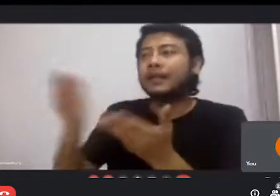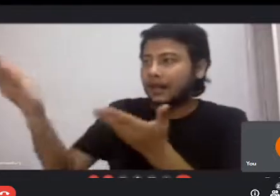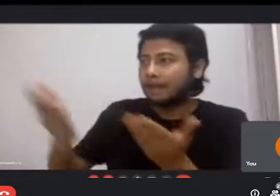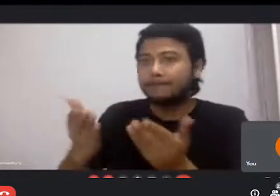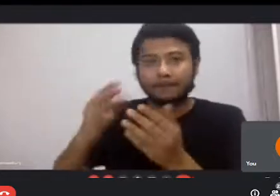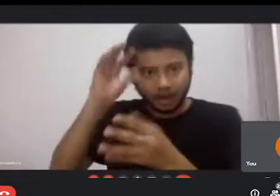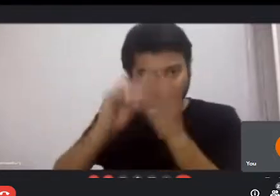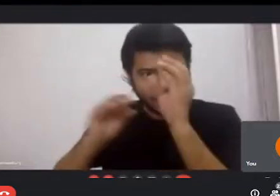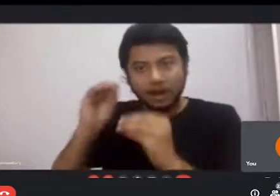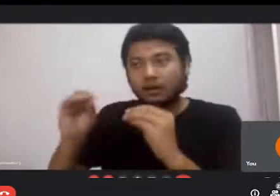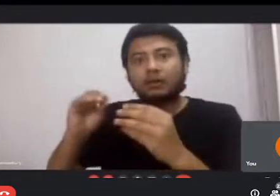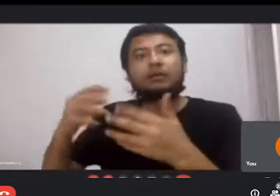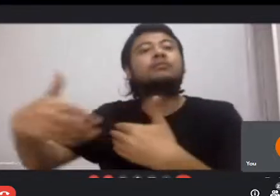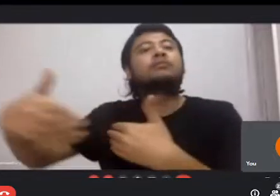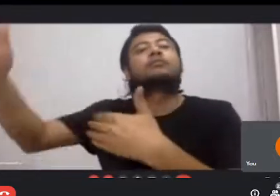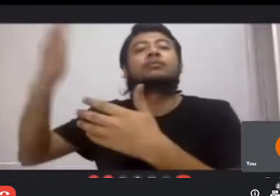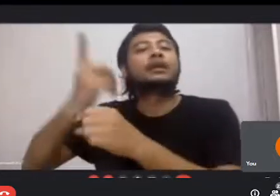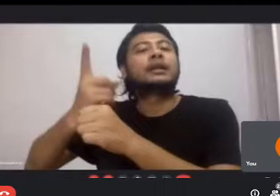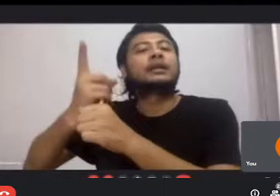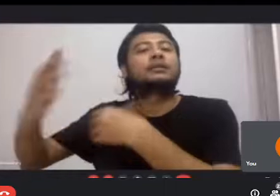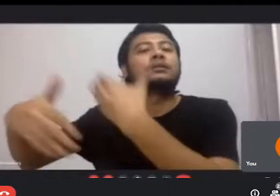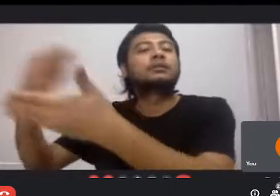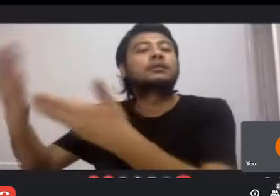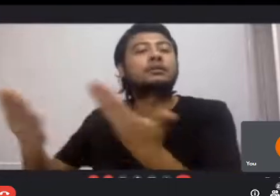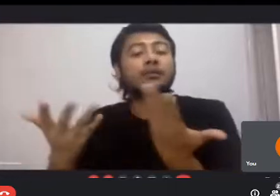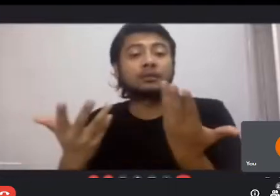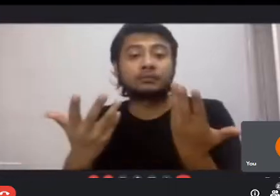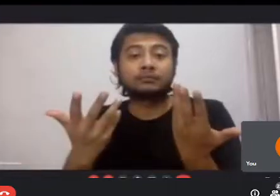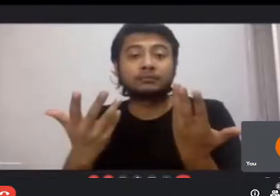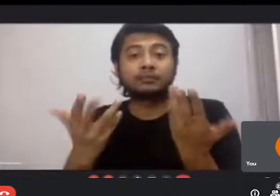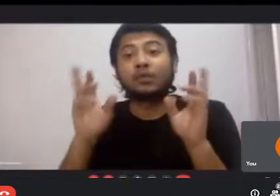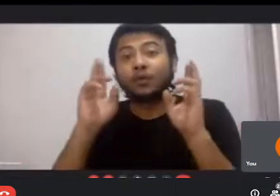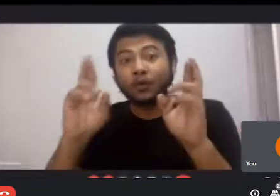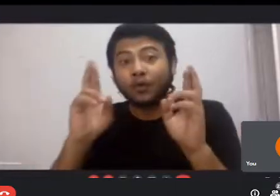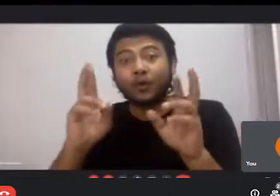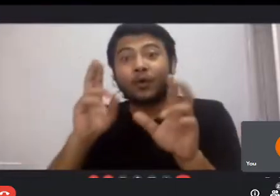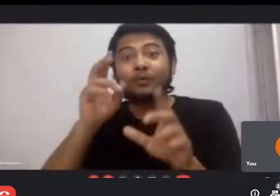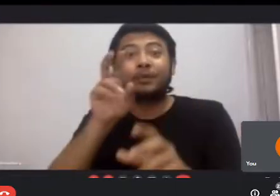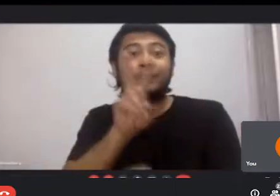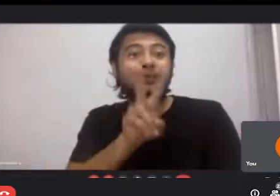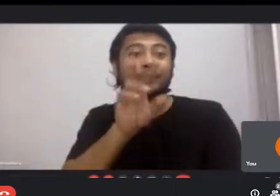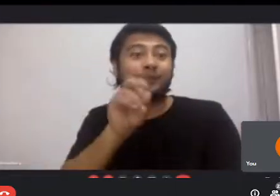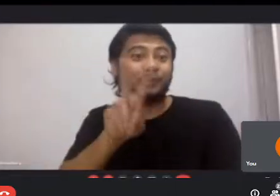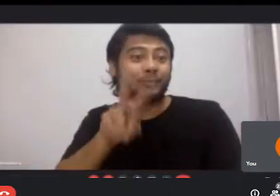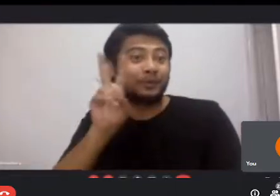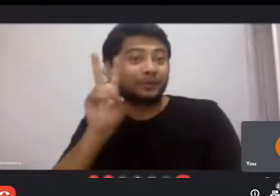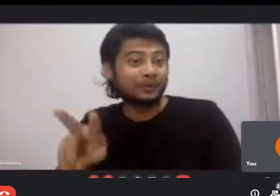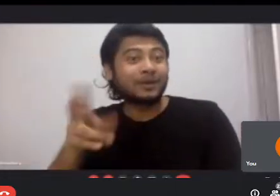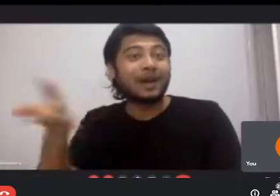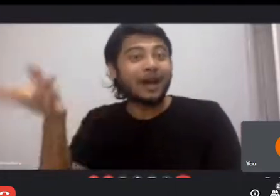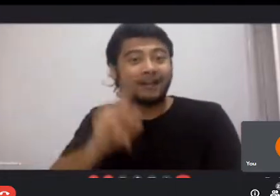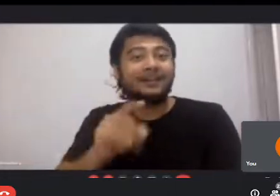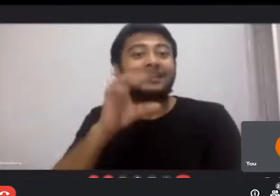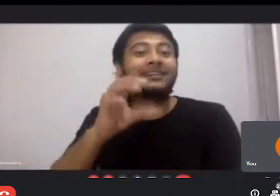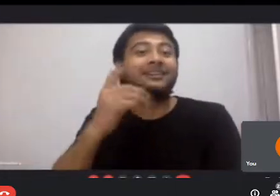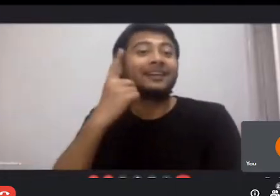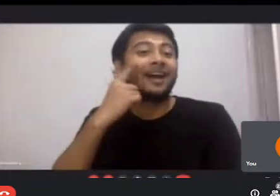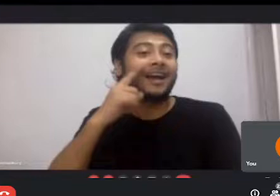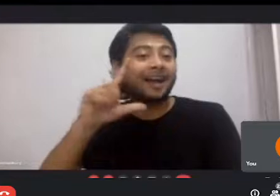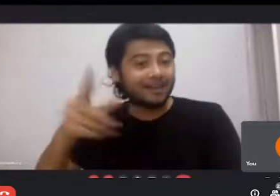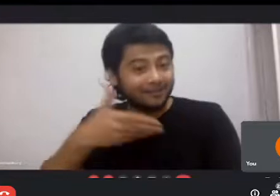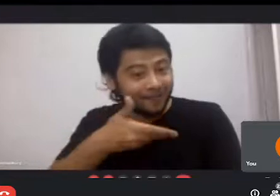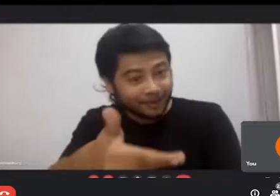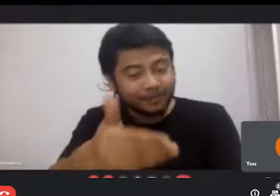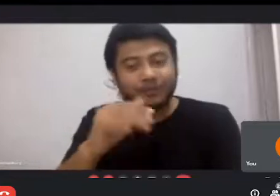year, if we give another presentation in any forum, we should be able to have more